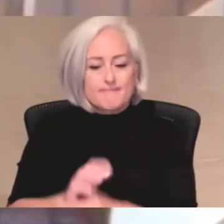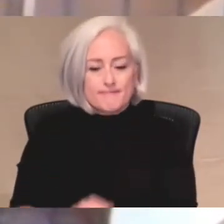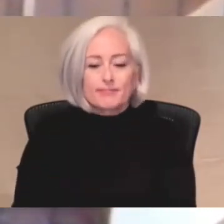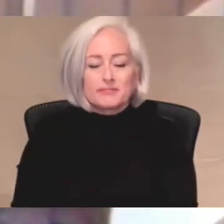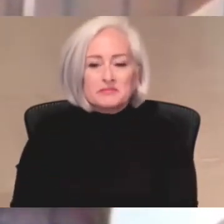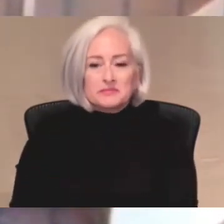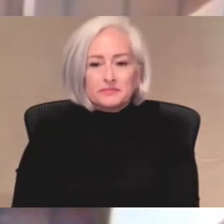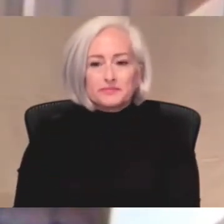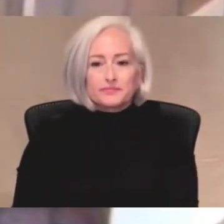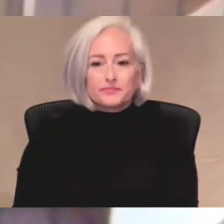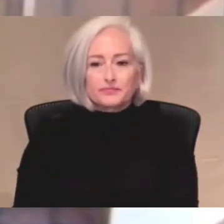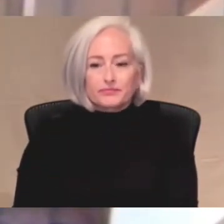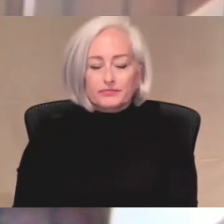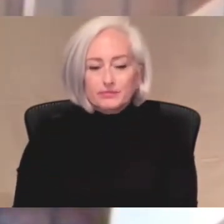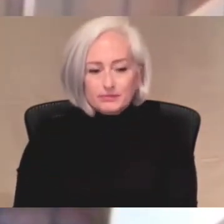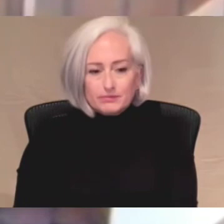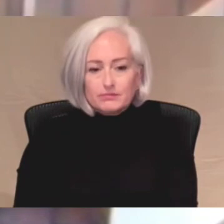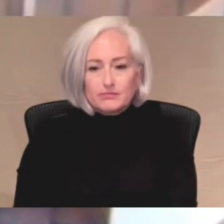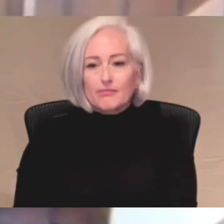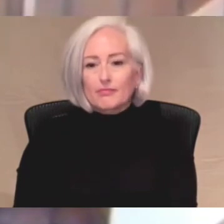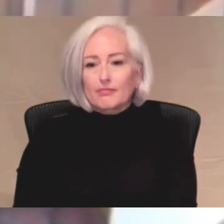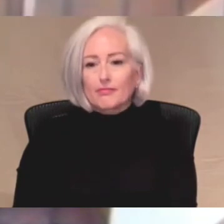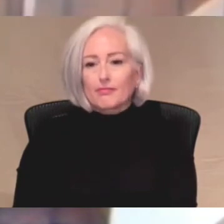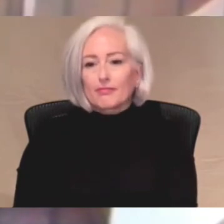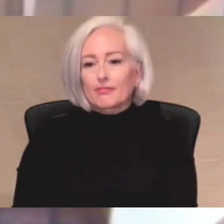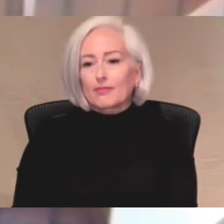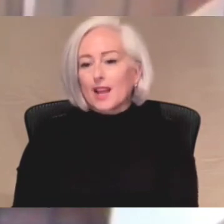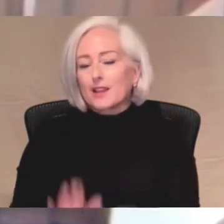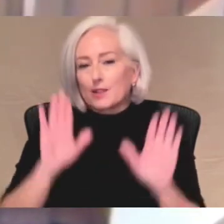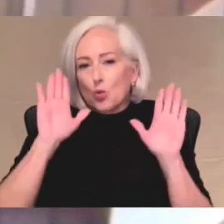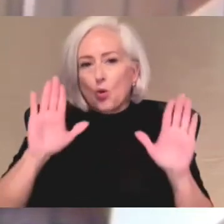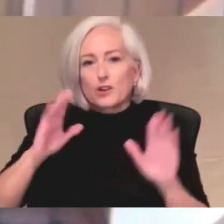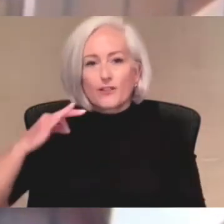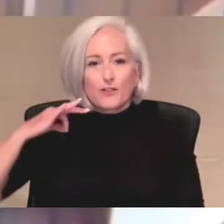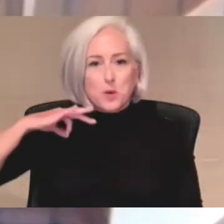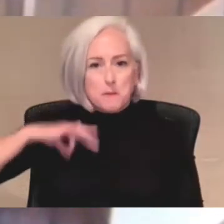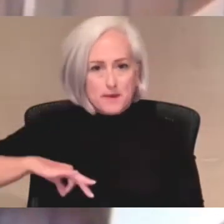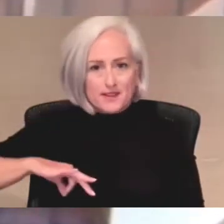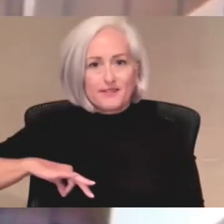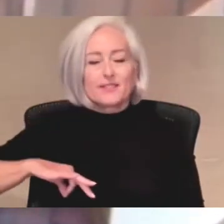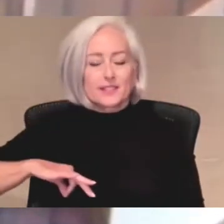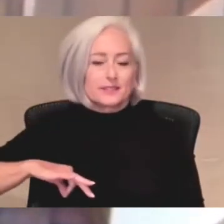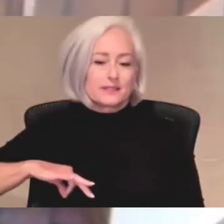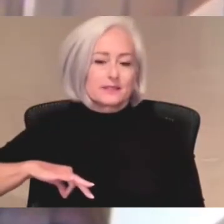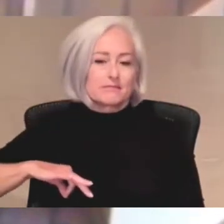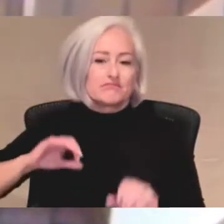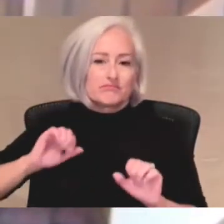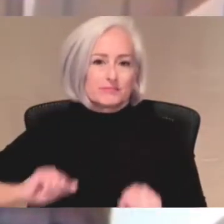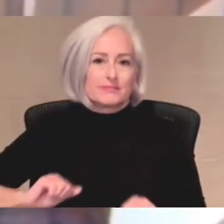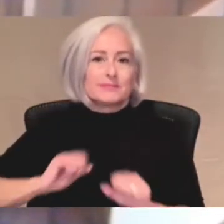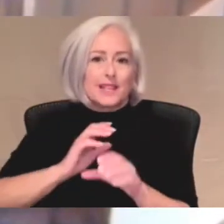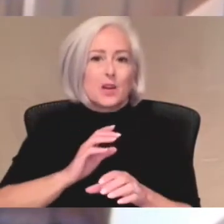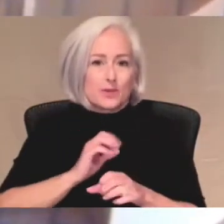and the wonderful benefits that we all got. I have a clear